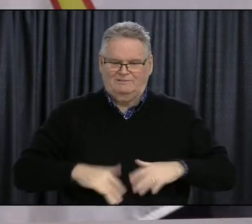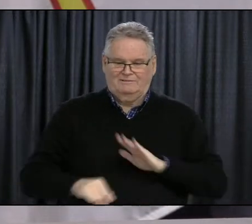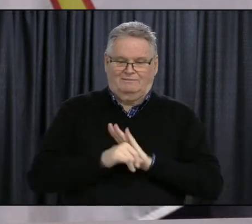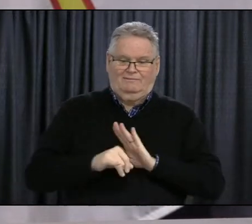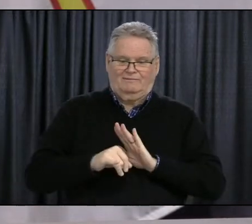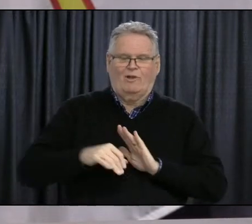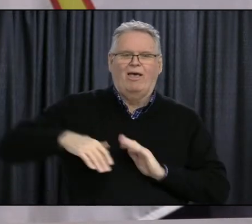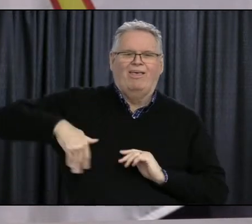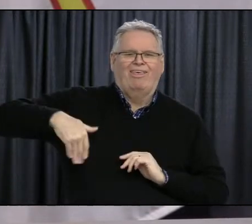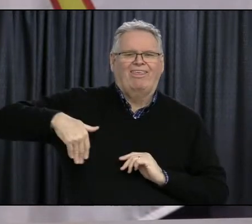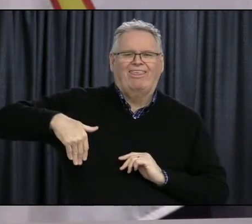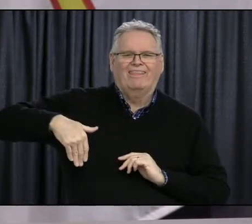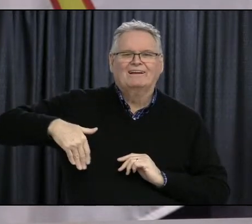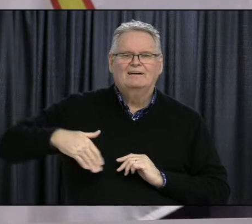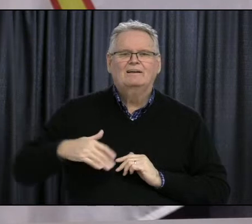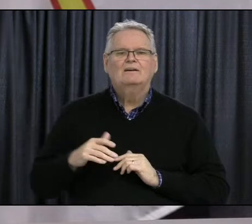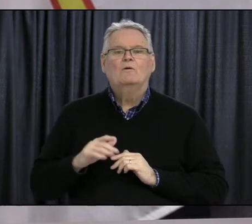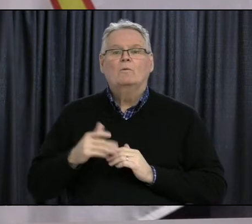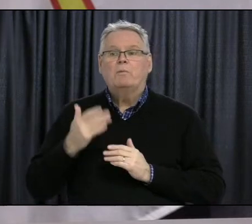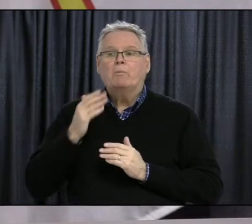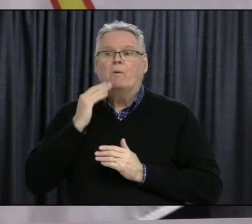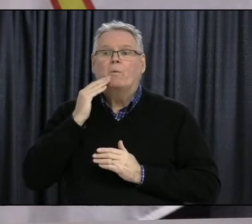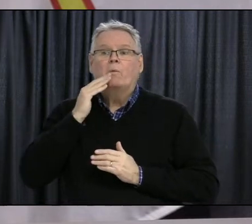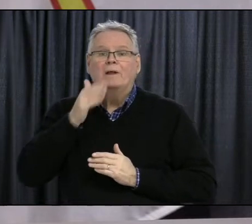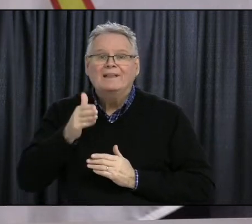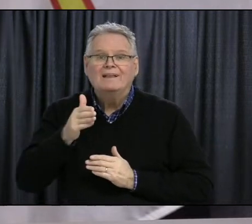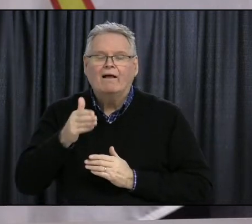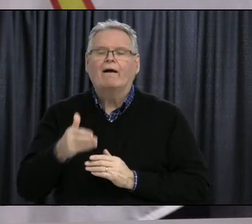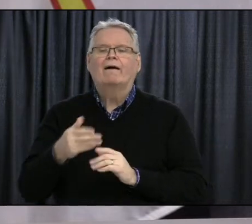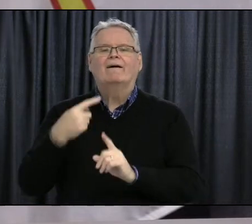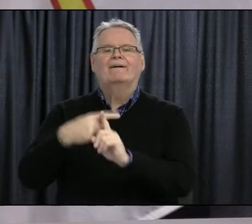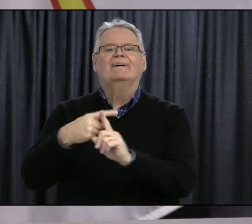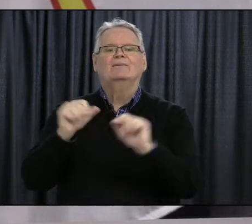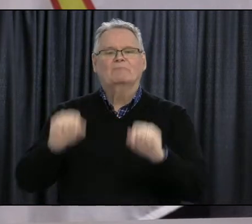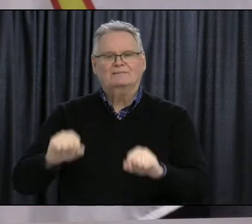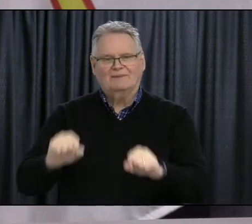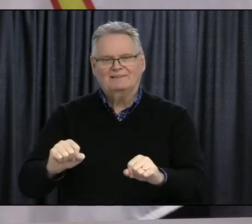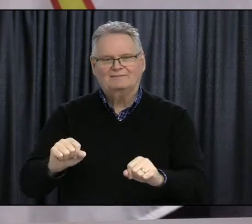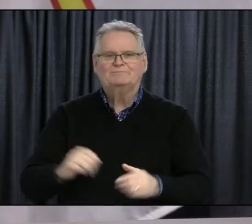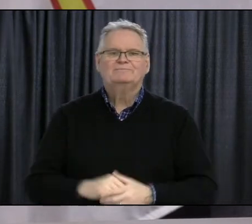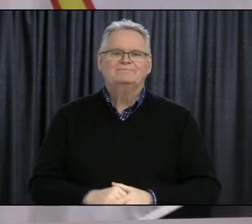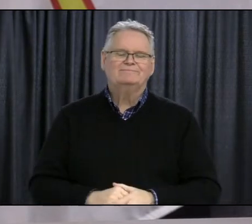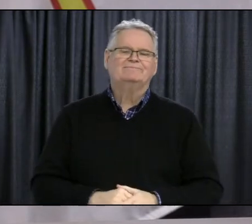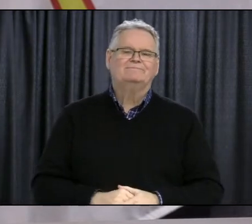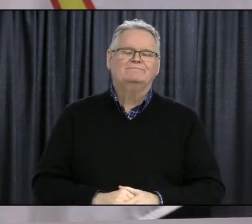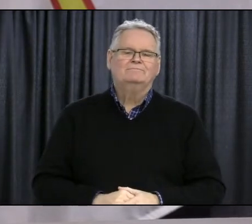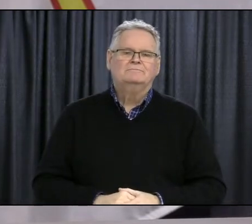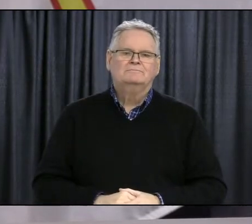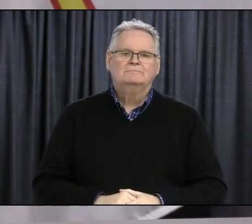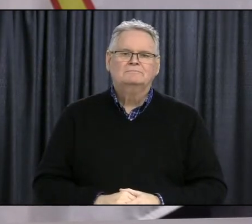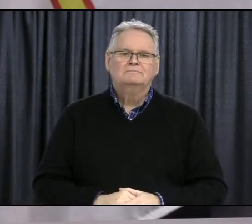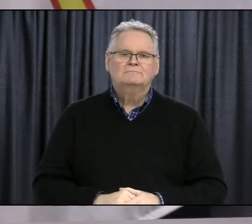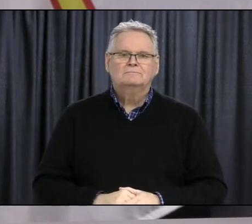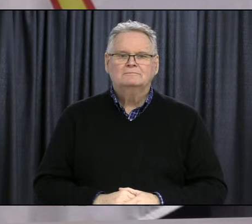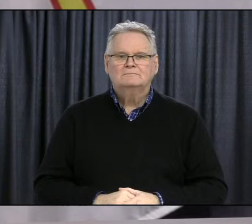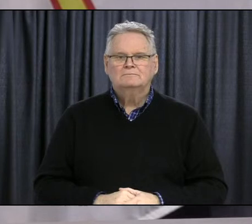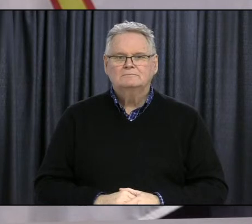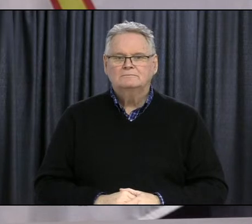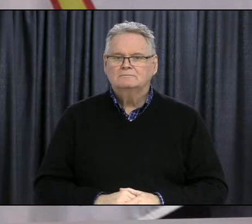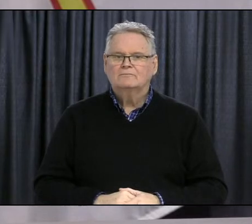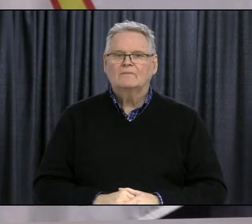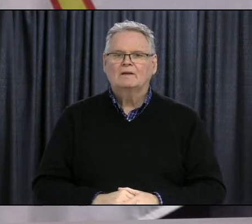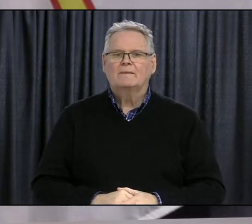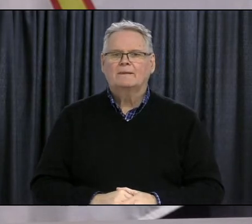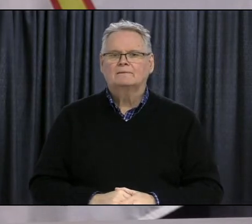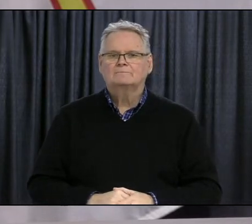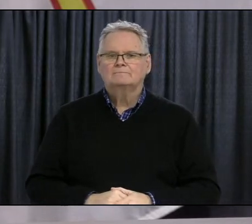testing negative. If you have not done so, please download the COVID Alert app. This app helps